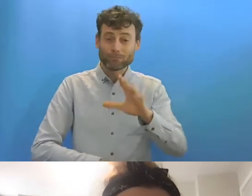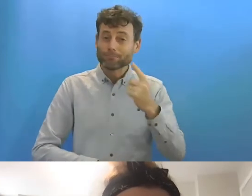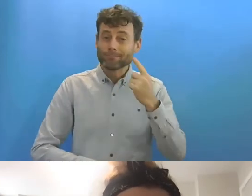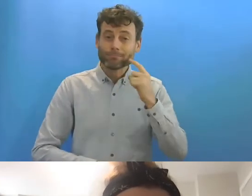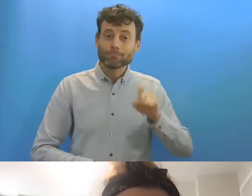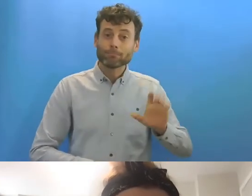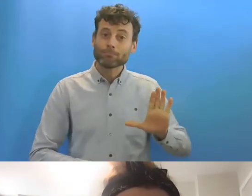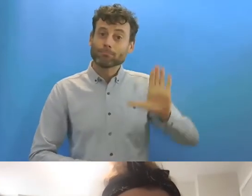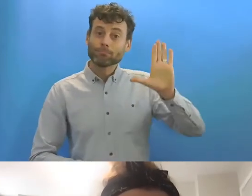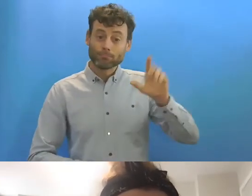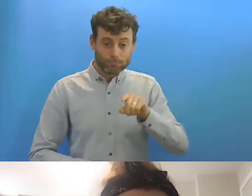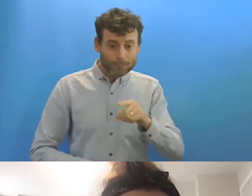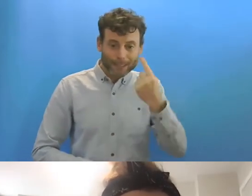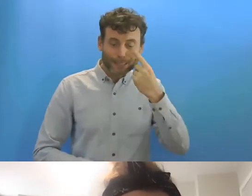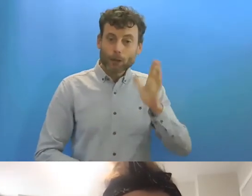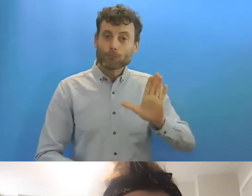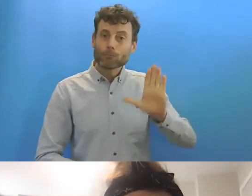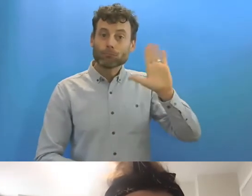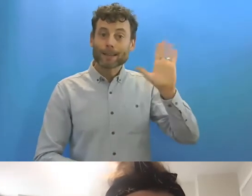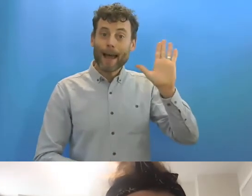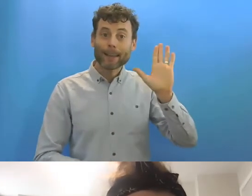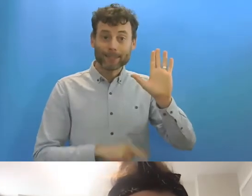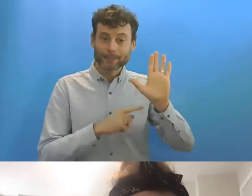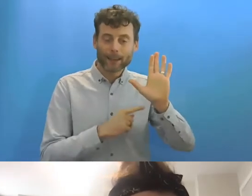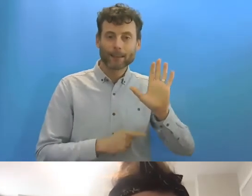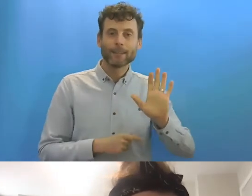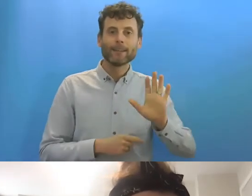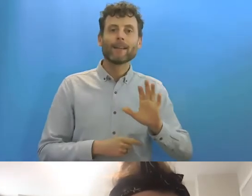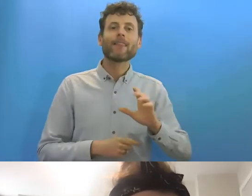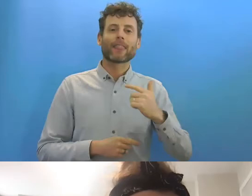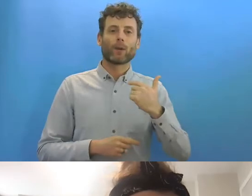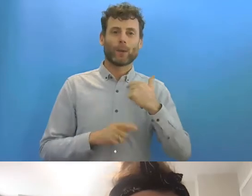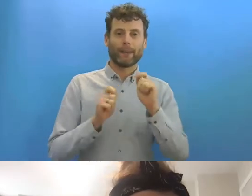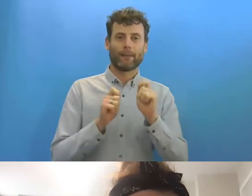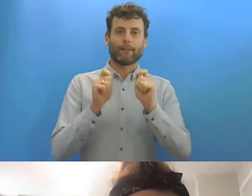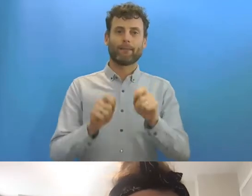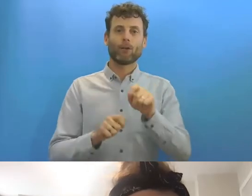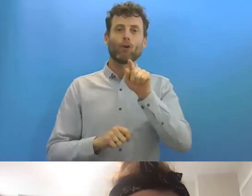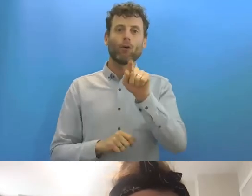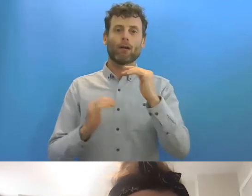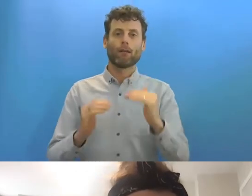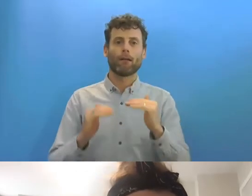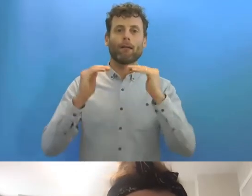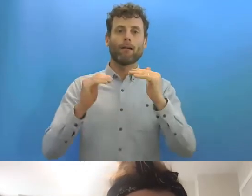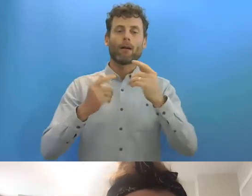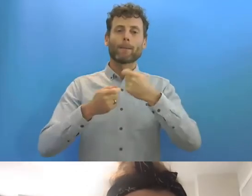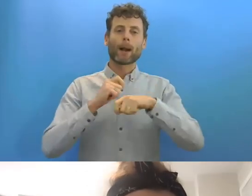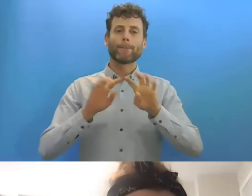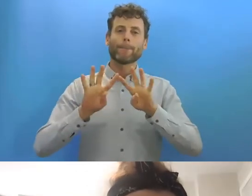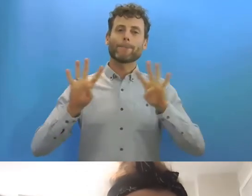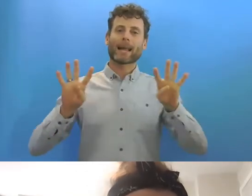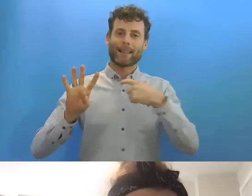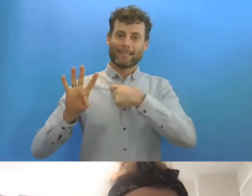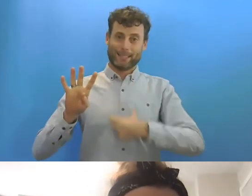your hand button, and then we can promote you to a panelist so that you can pop on and ask your question in BSL.